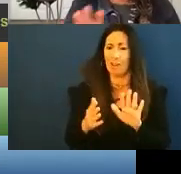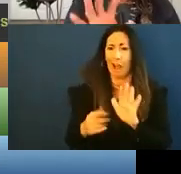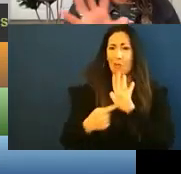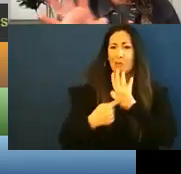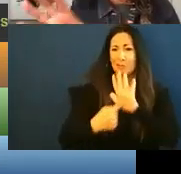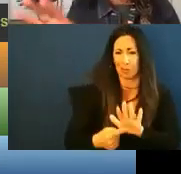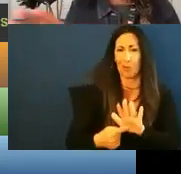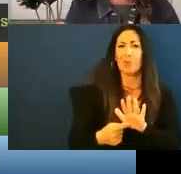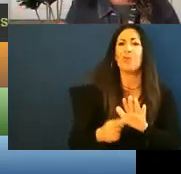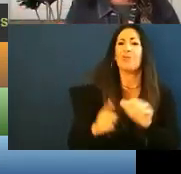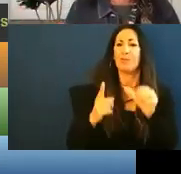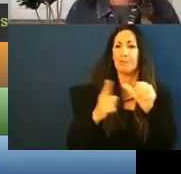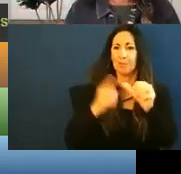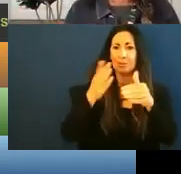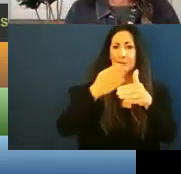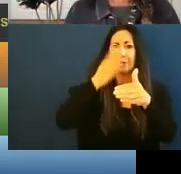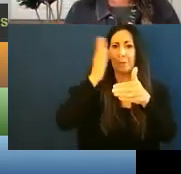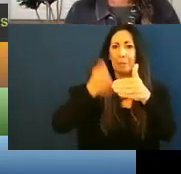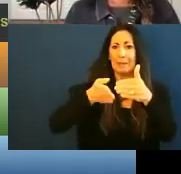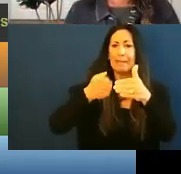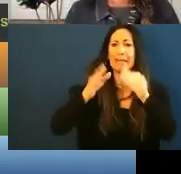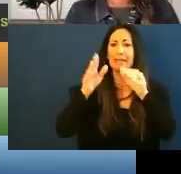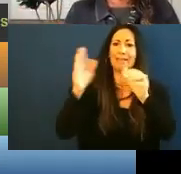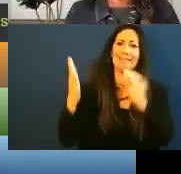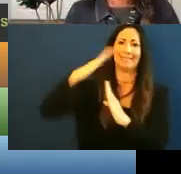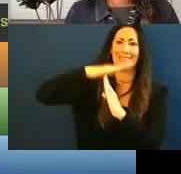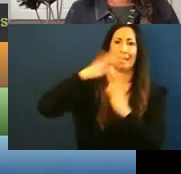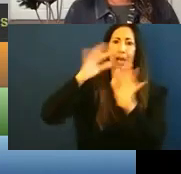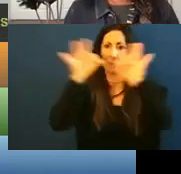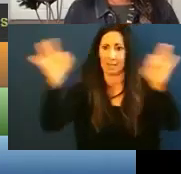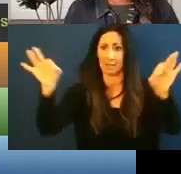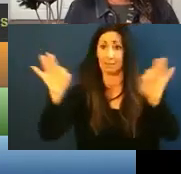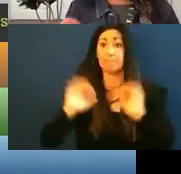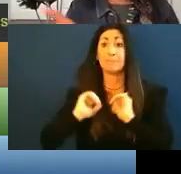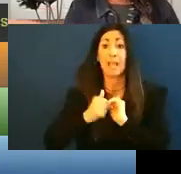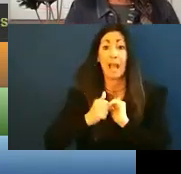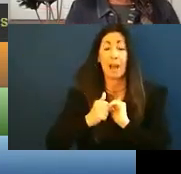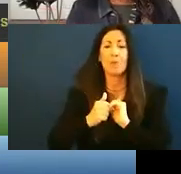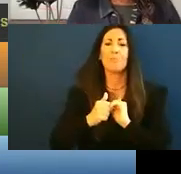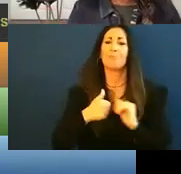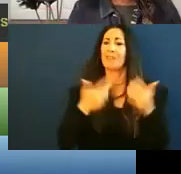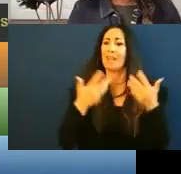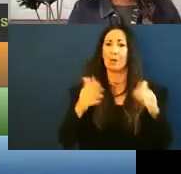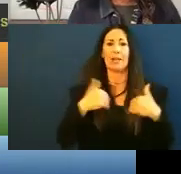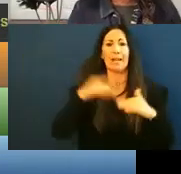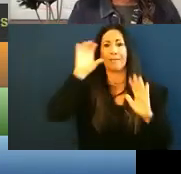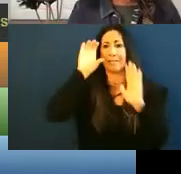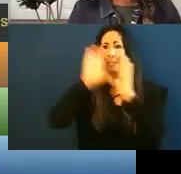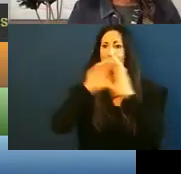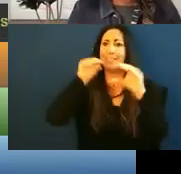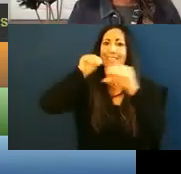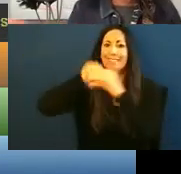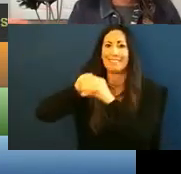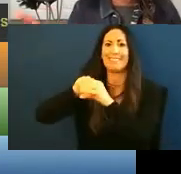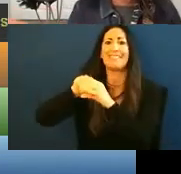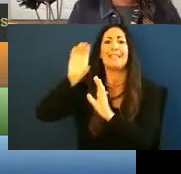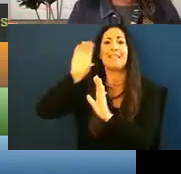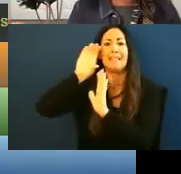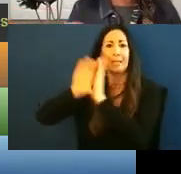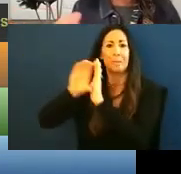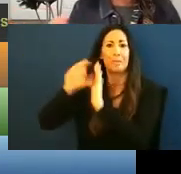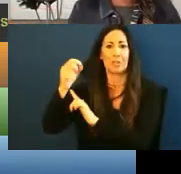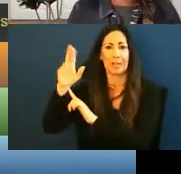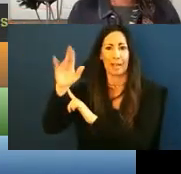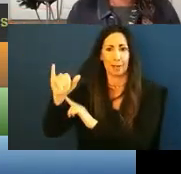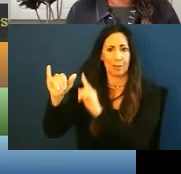can complete the top line. And the way that we do that is I already have some images in the image gallery. So don't get nervous.